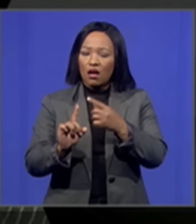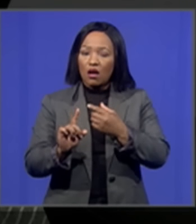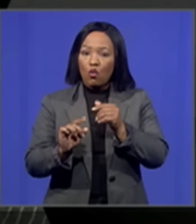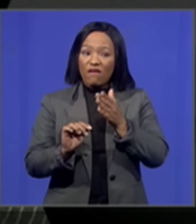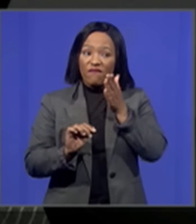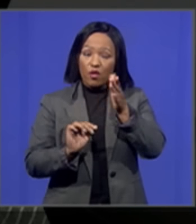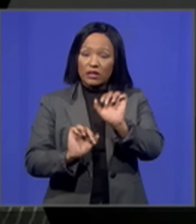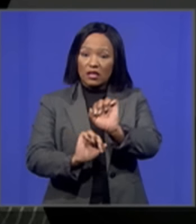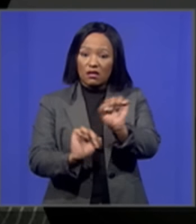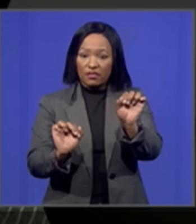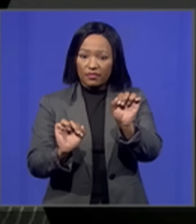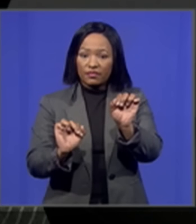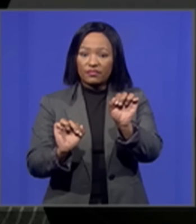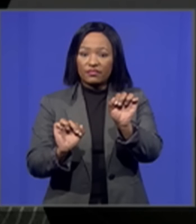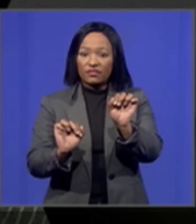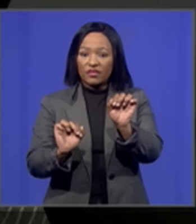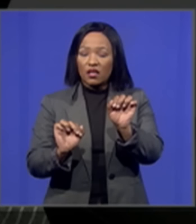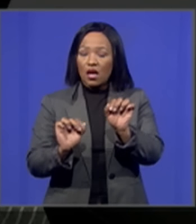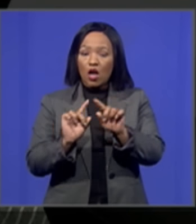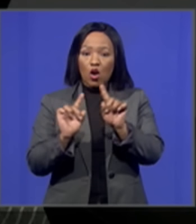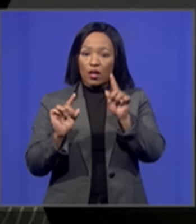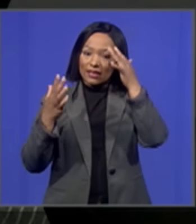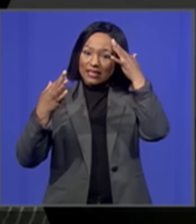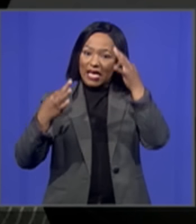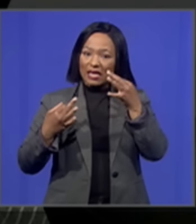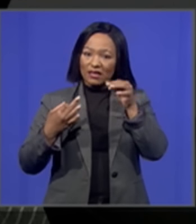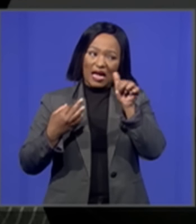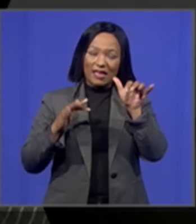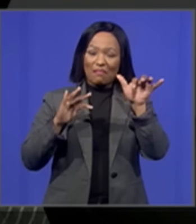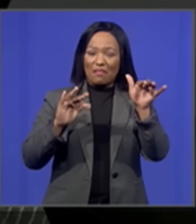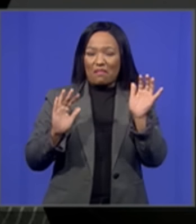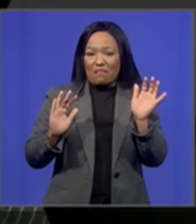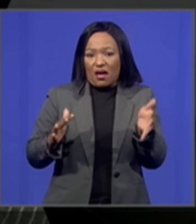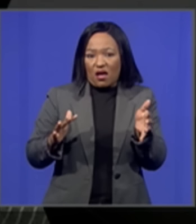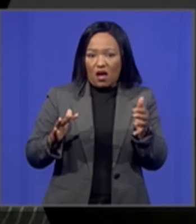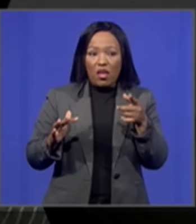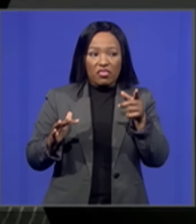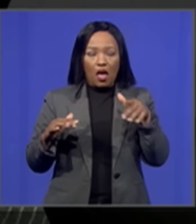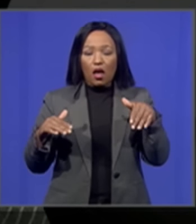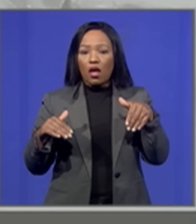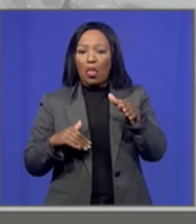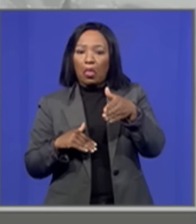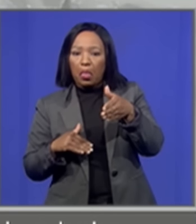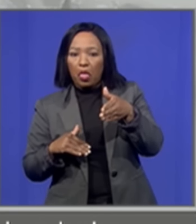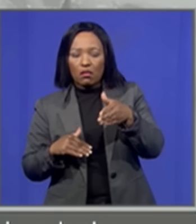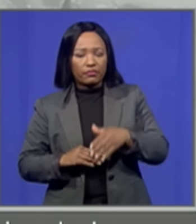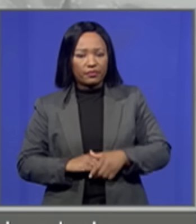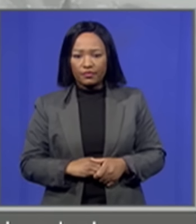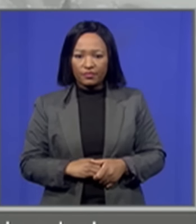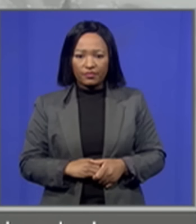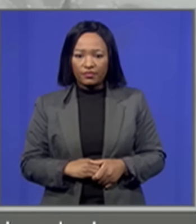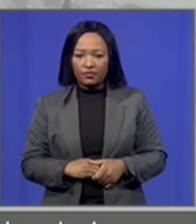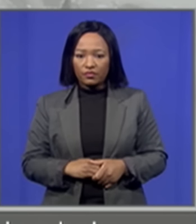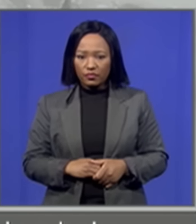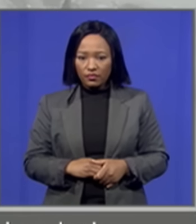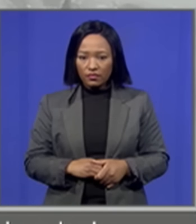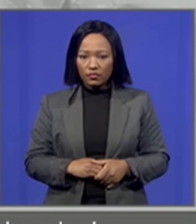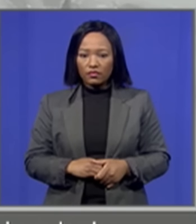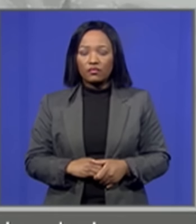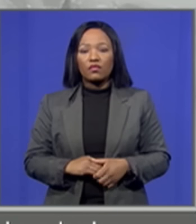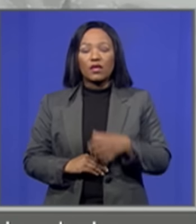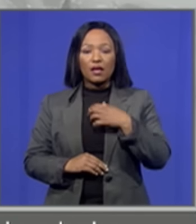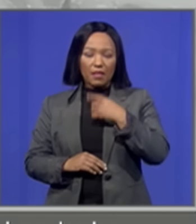future. It must not be decided by other people in their absence. I really believe this is about our